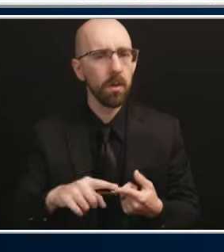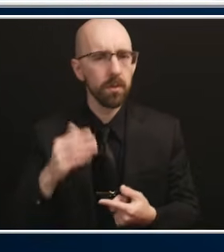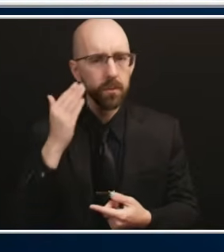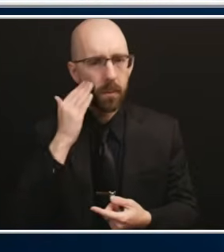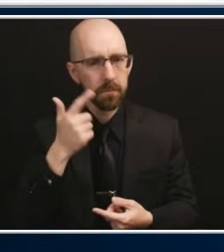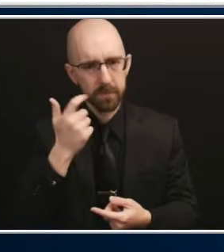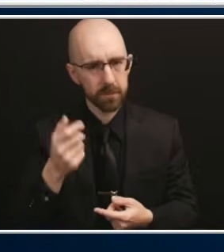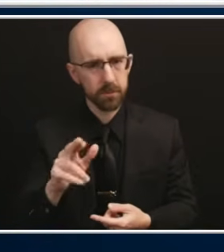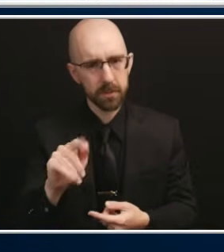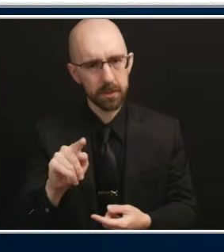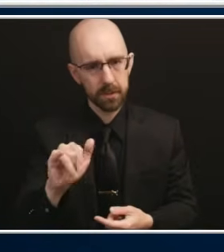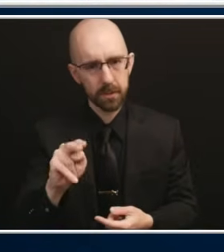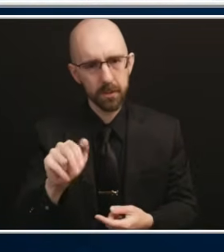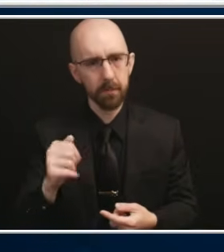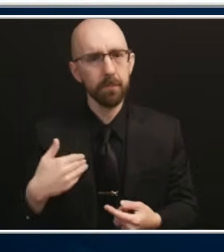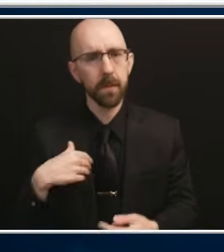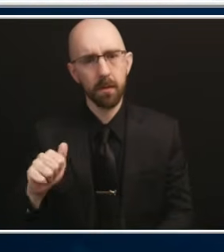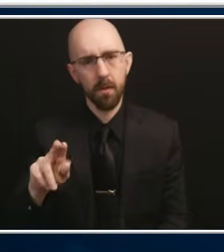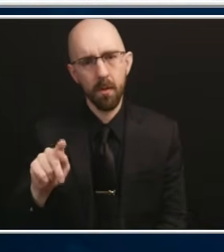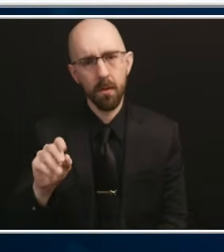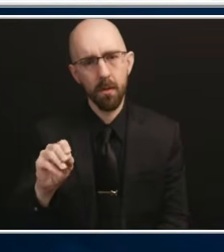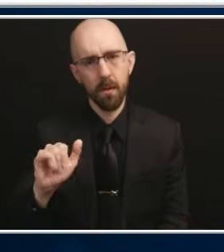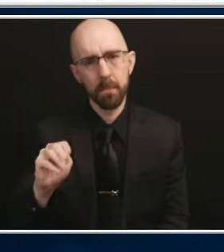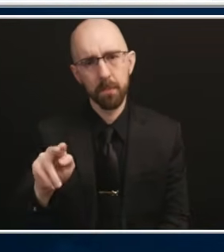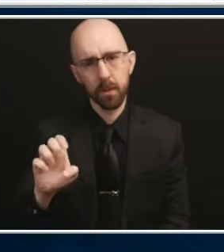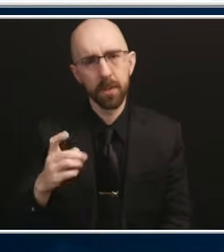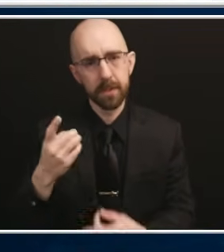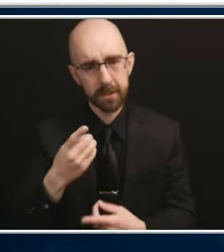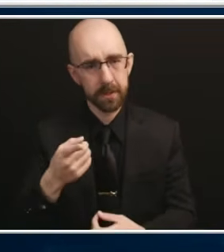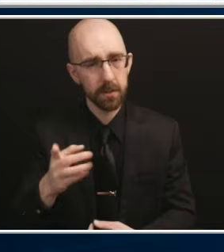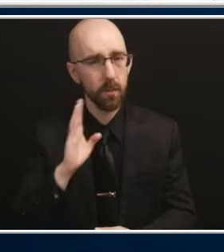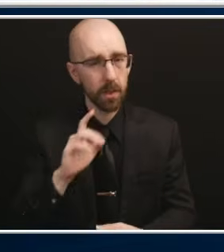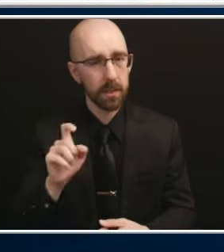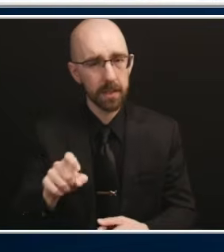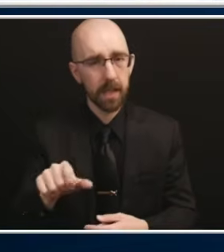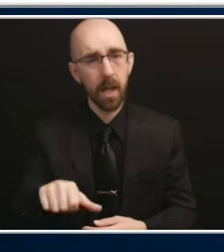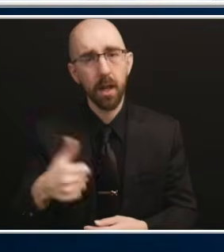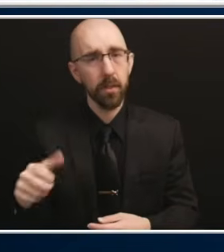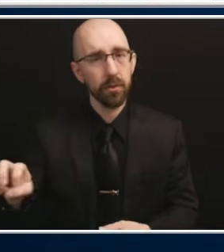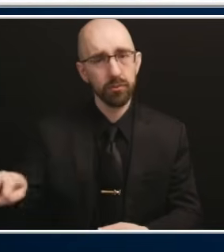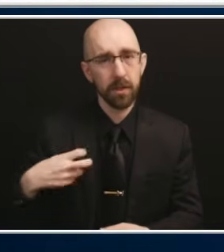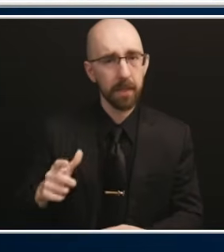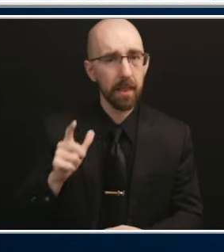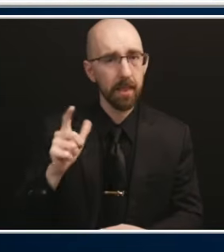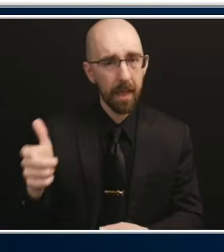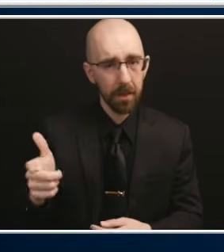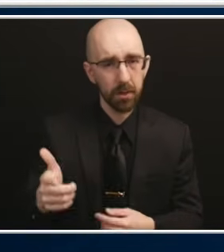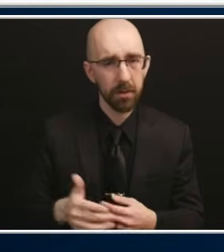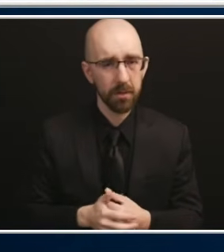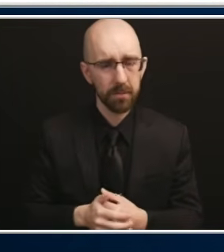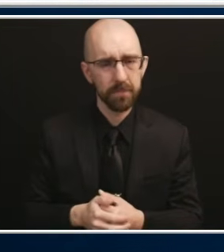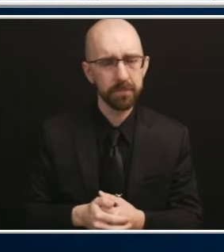Christina has an autoimmune disease, if she will need another transplant down the road.